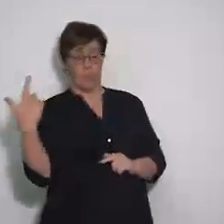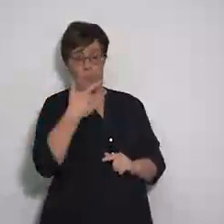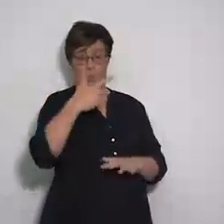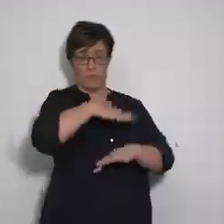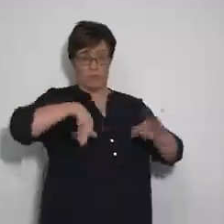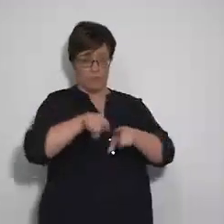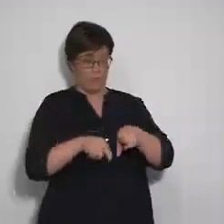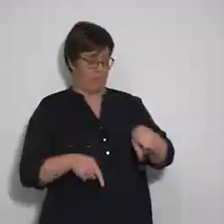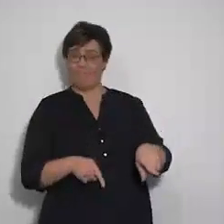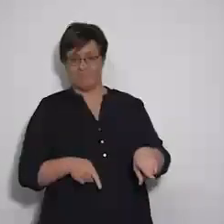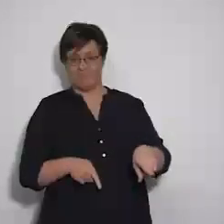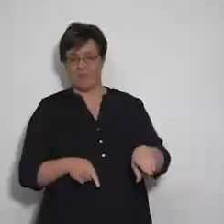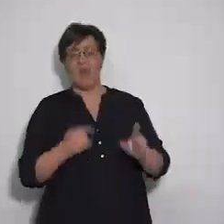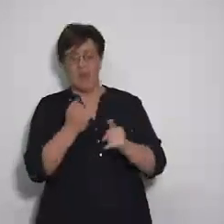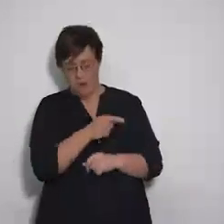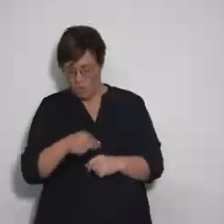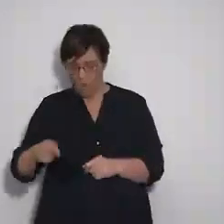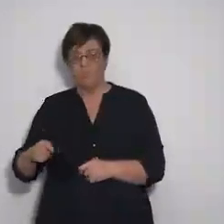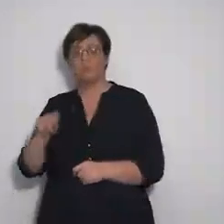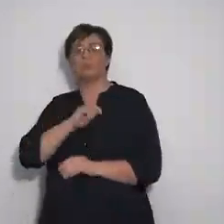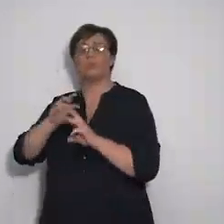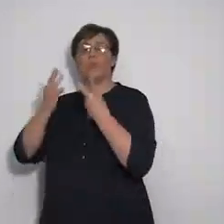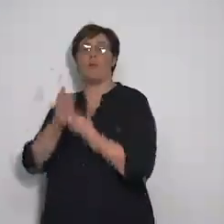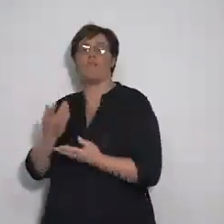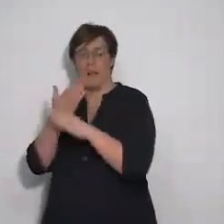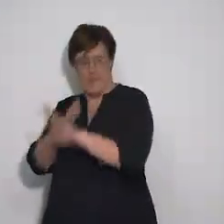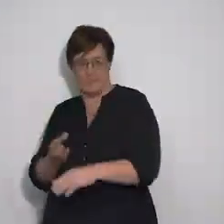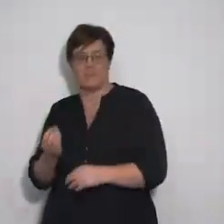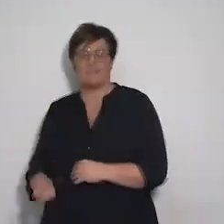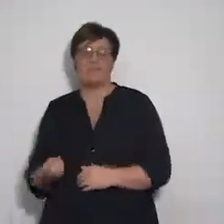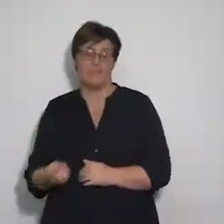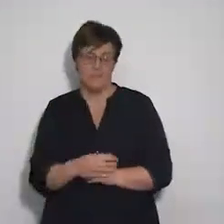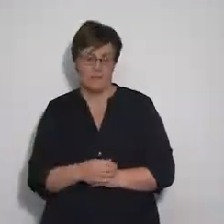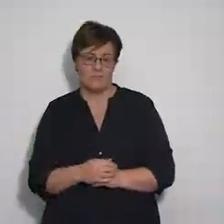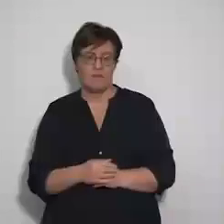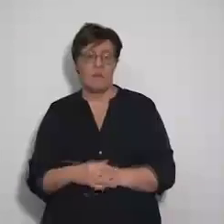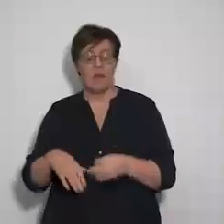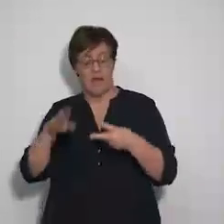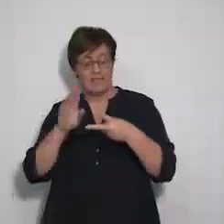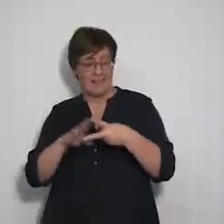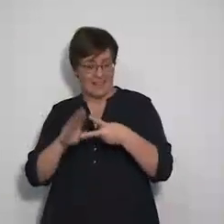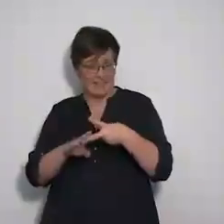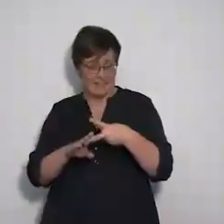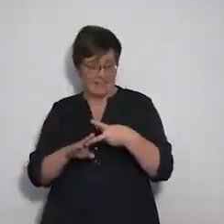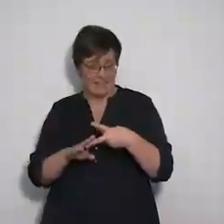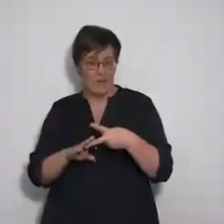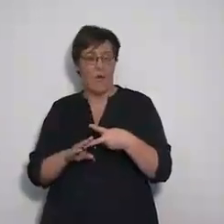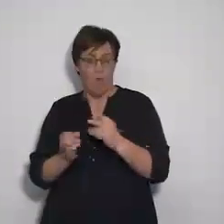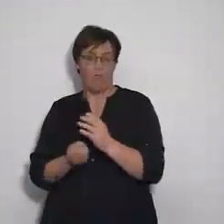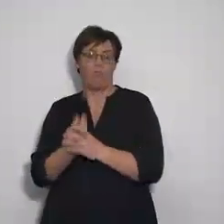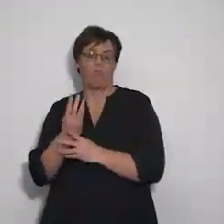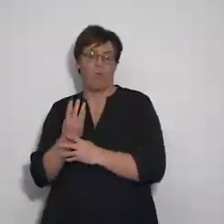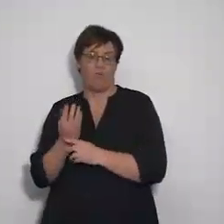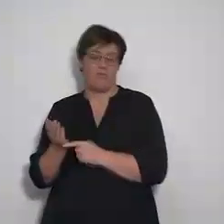lab situation. We're going to take it out there into the real world, and we're going to look at the second kind